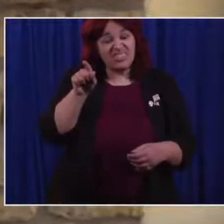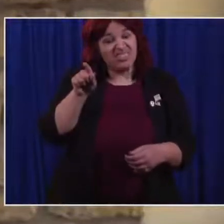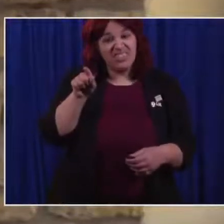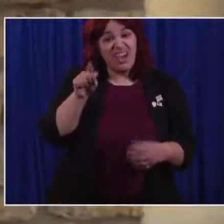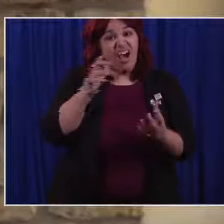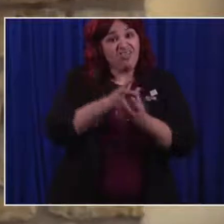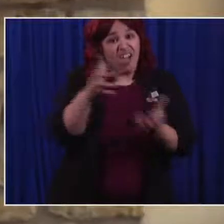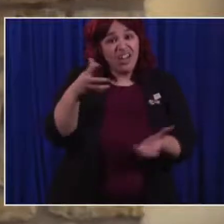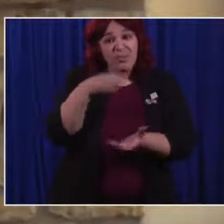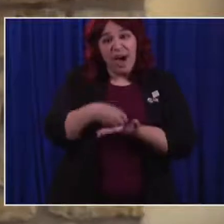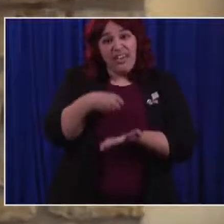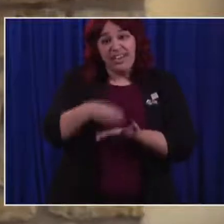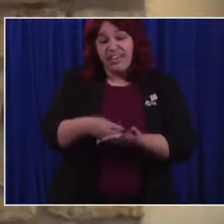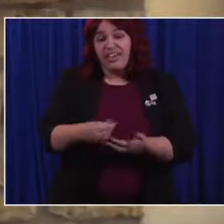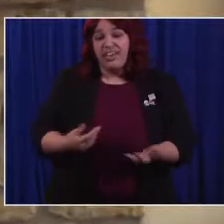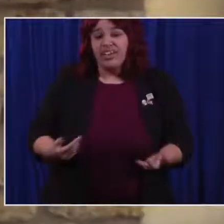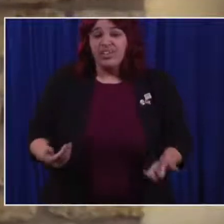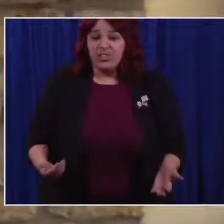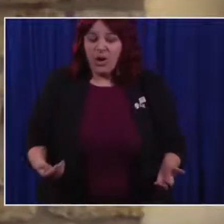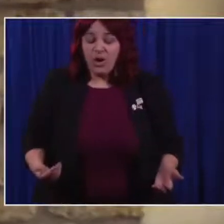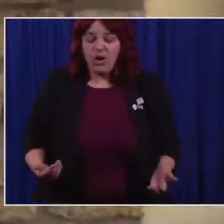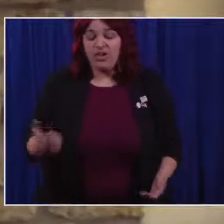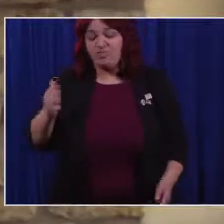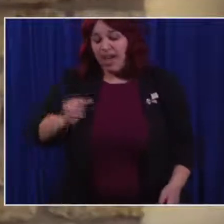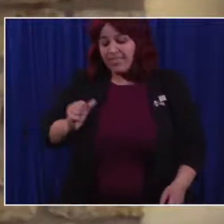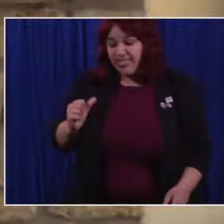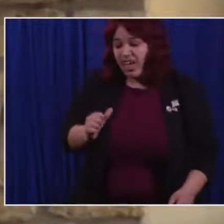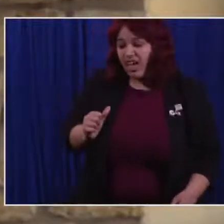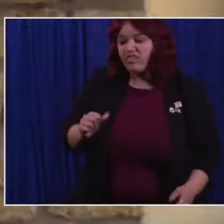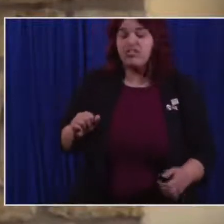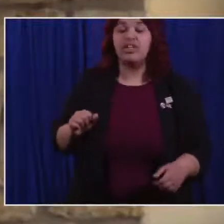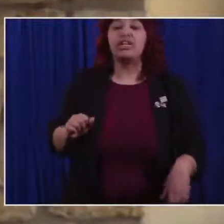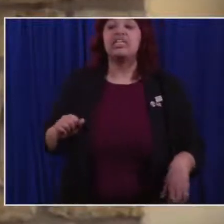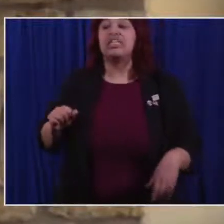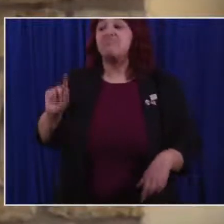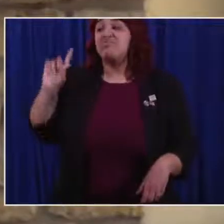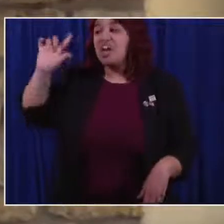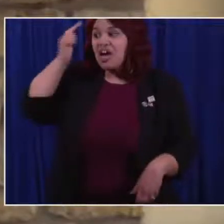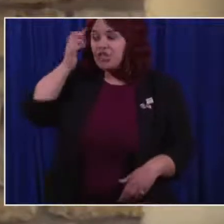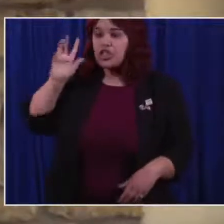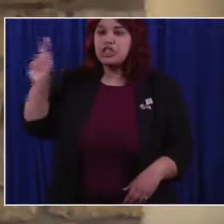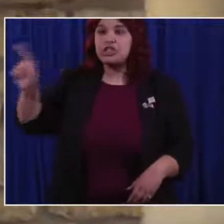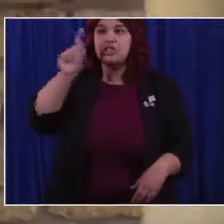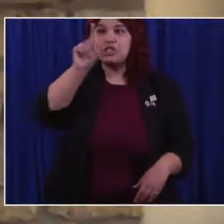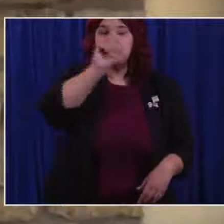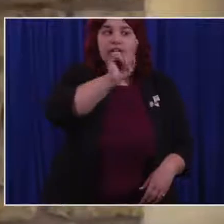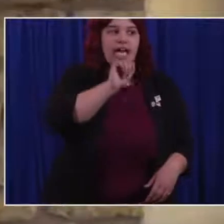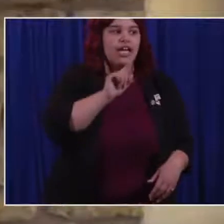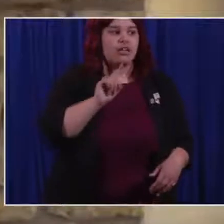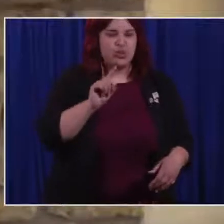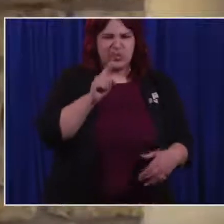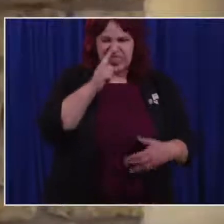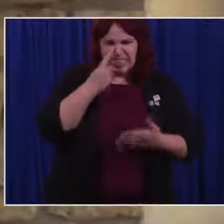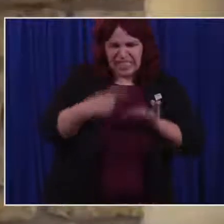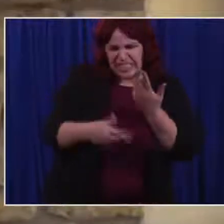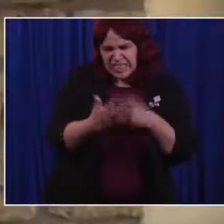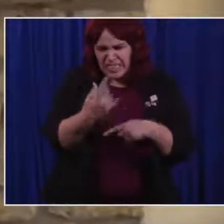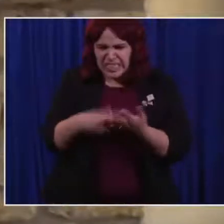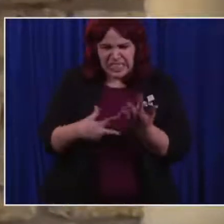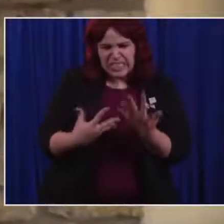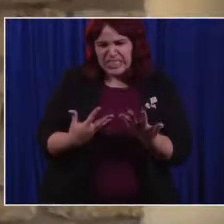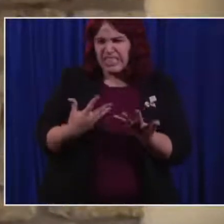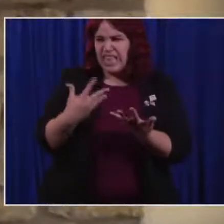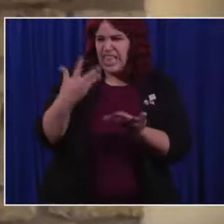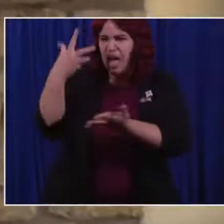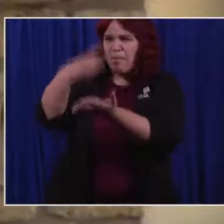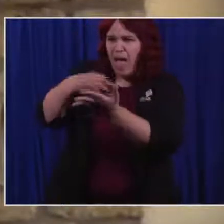we're going through, and that is trying to evaluate exactly, what buckets that money is in, what we will be allowed to do